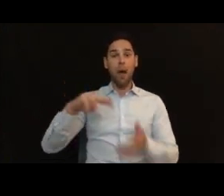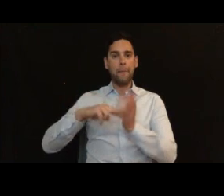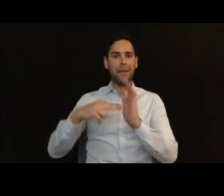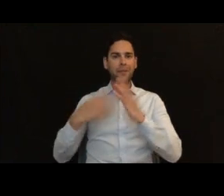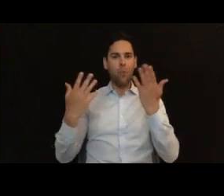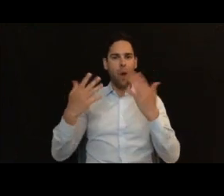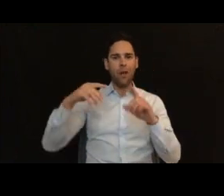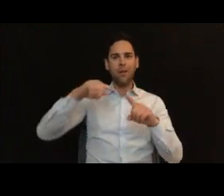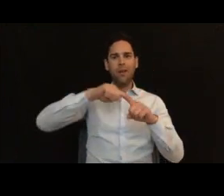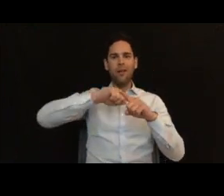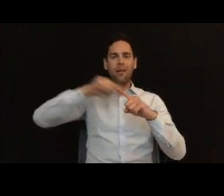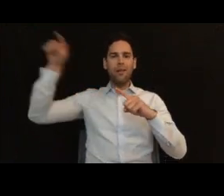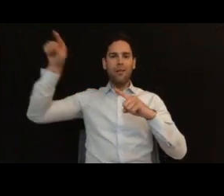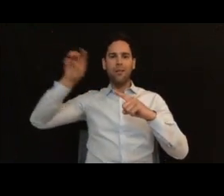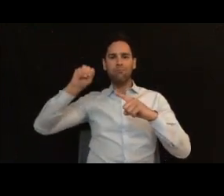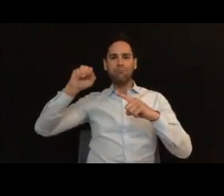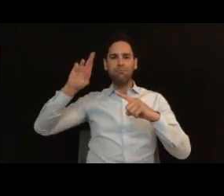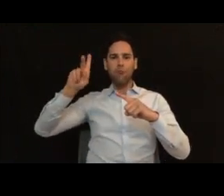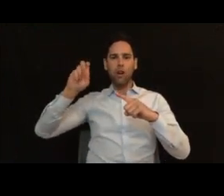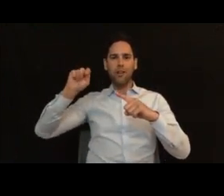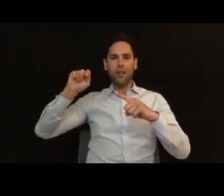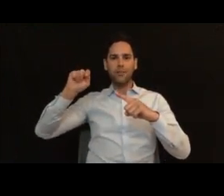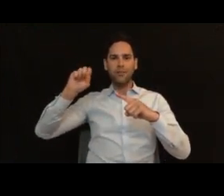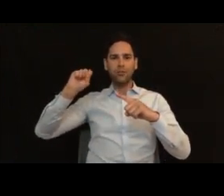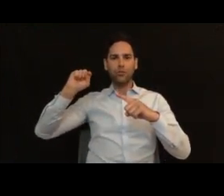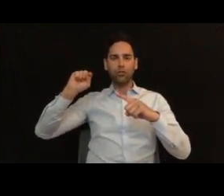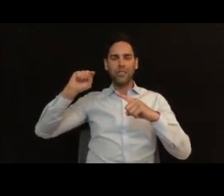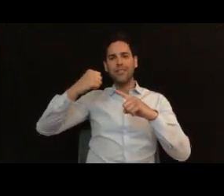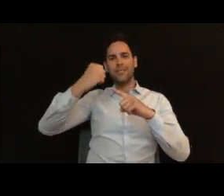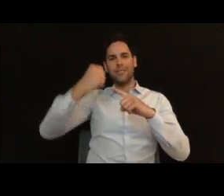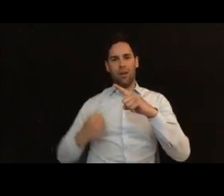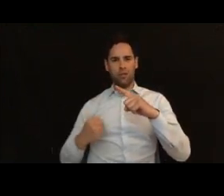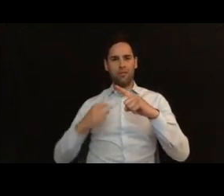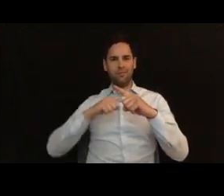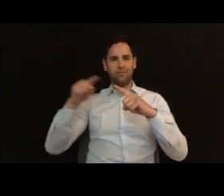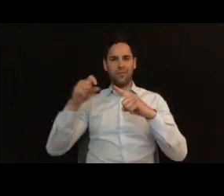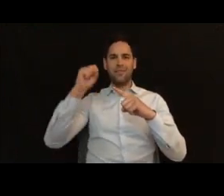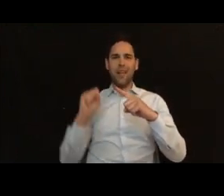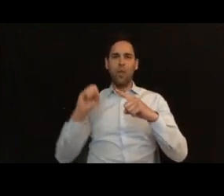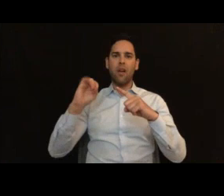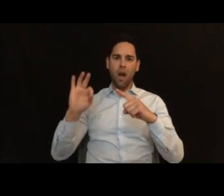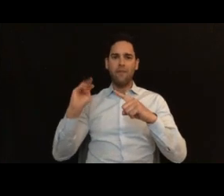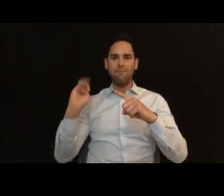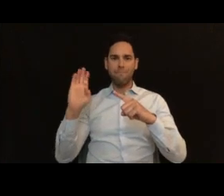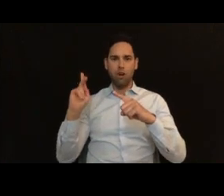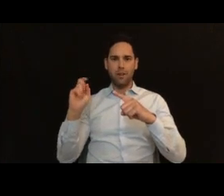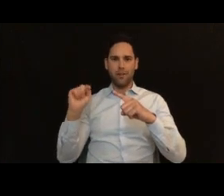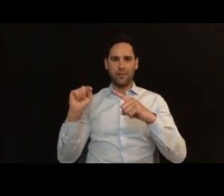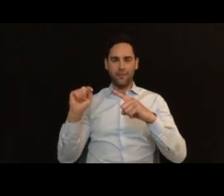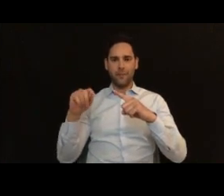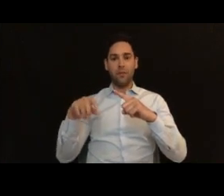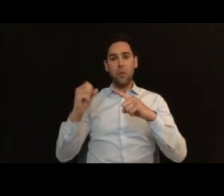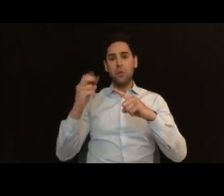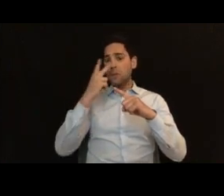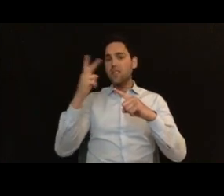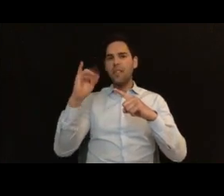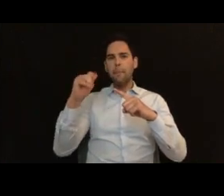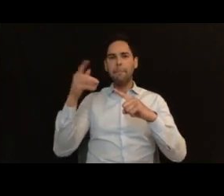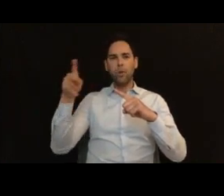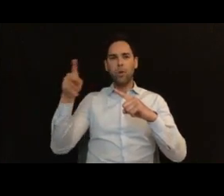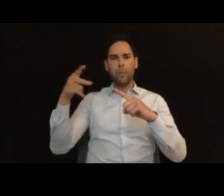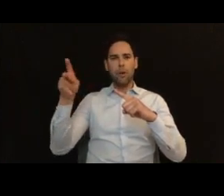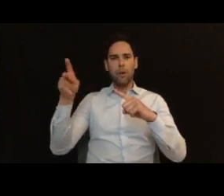Street is kind of the main street in San Francisco, and Soma, you can see there in purple, it's just below Market Street, and downtown